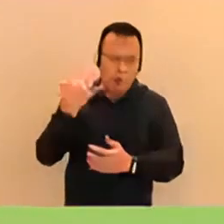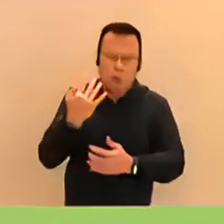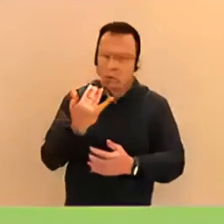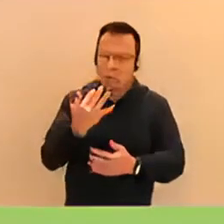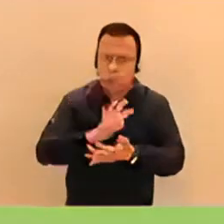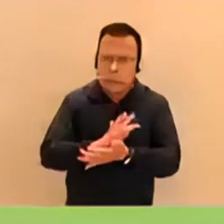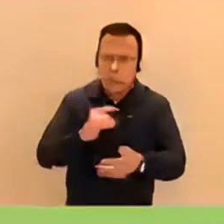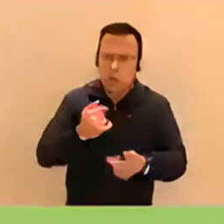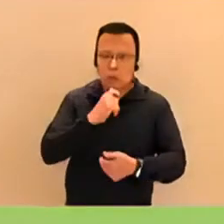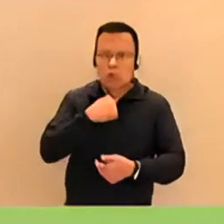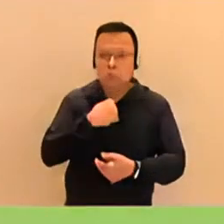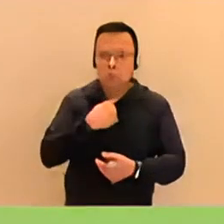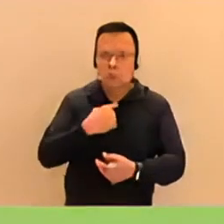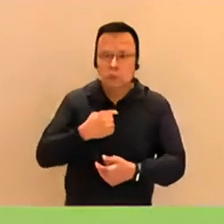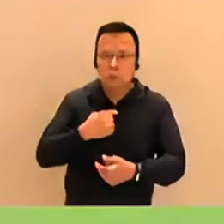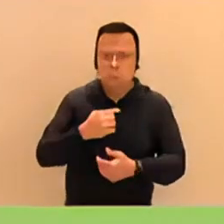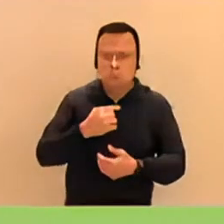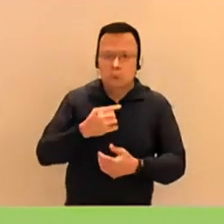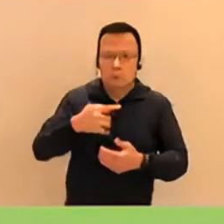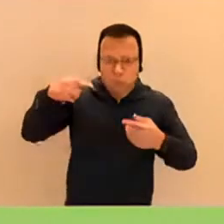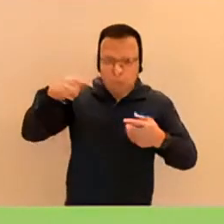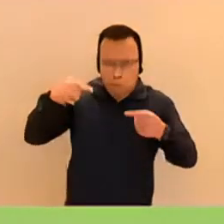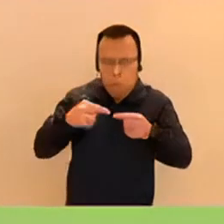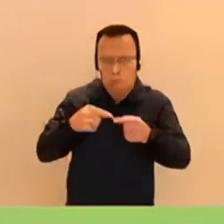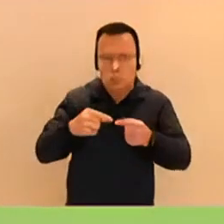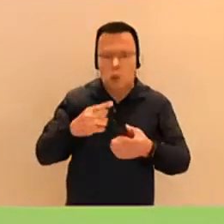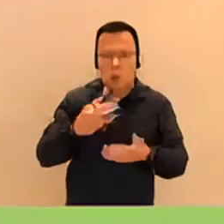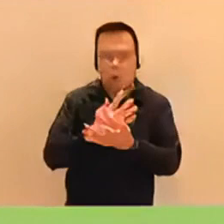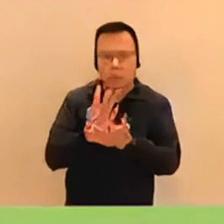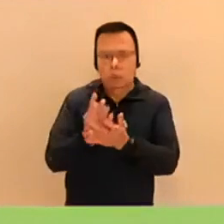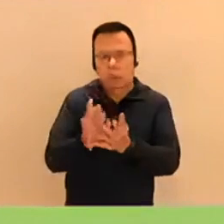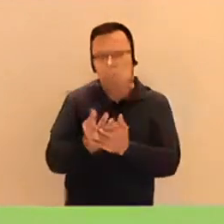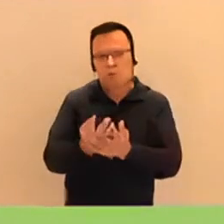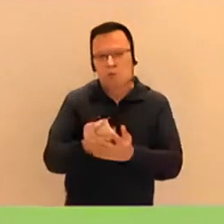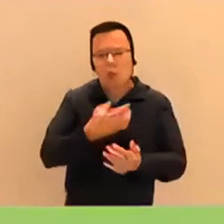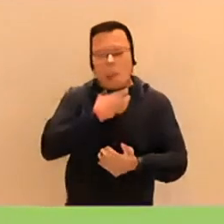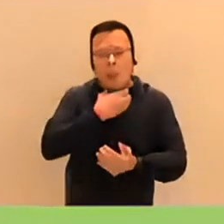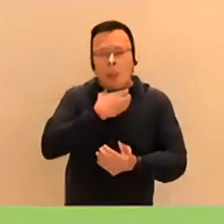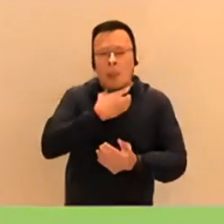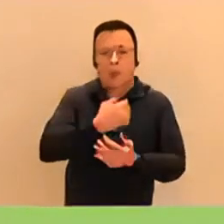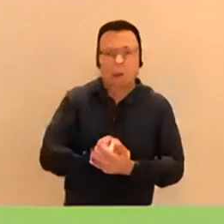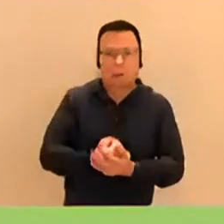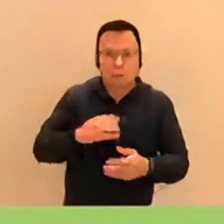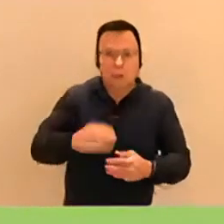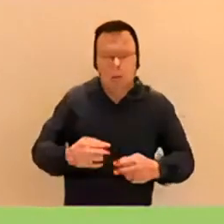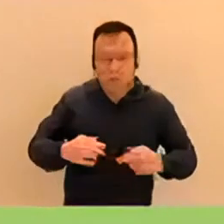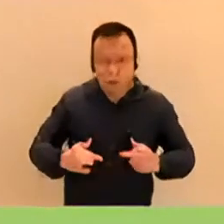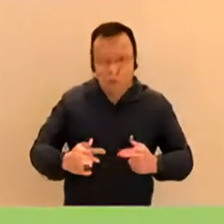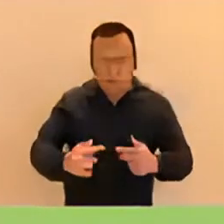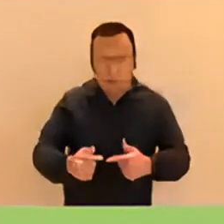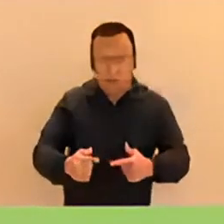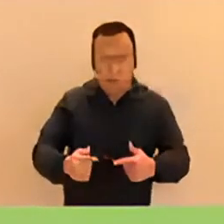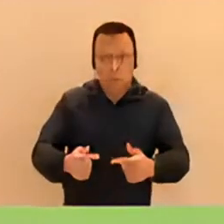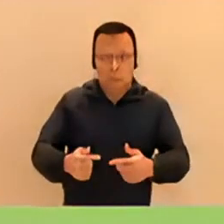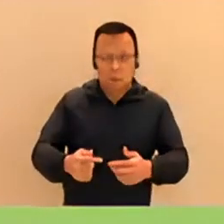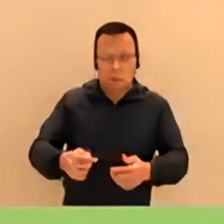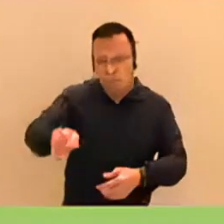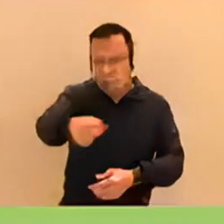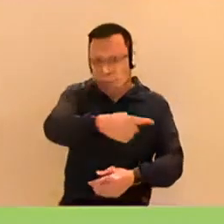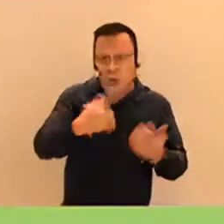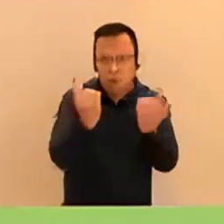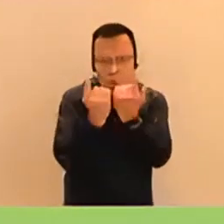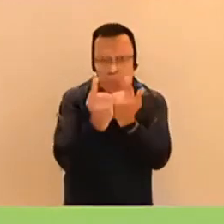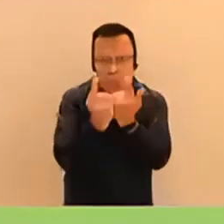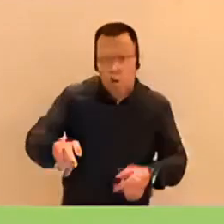by unauthorized developments. The Loving Metropolis will provide the opportunity for us to enhance the